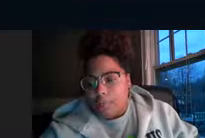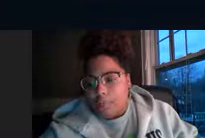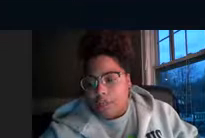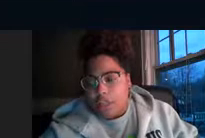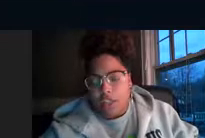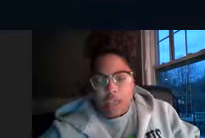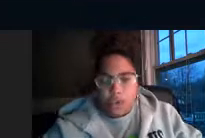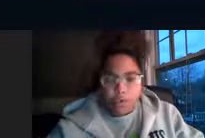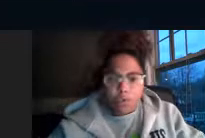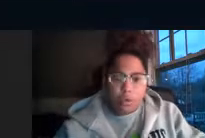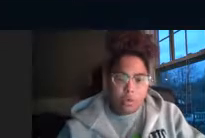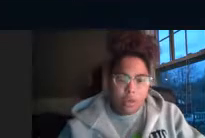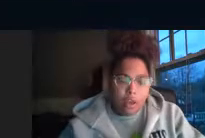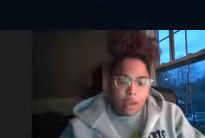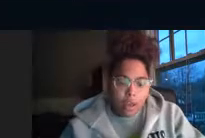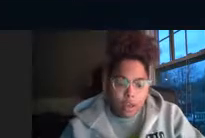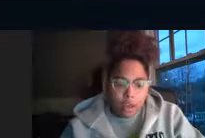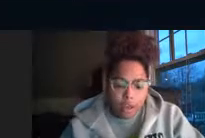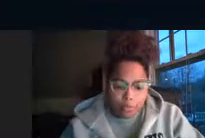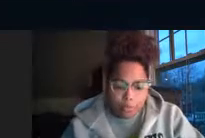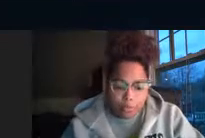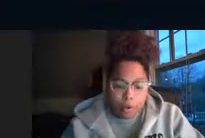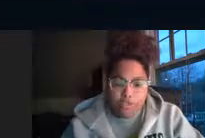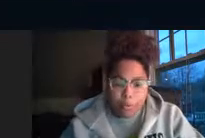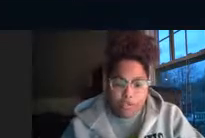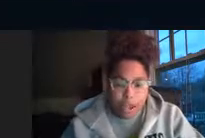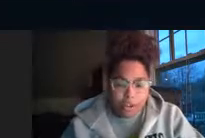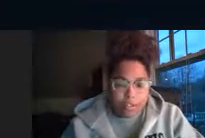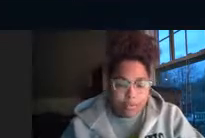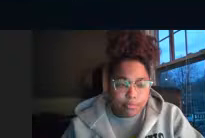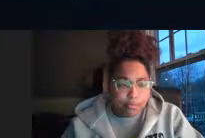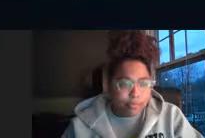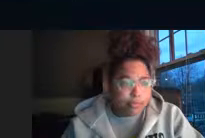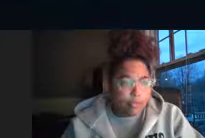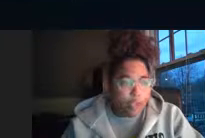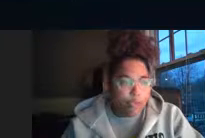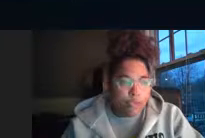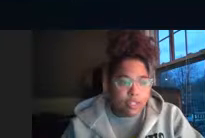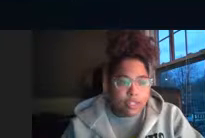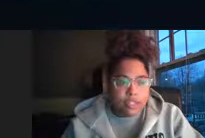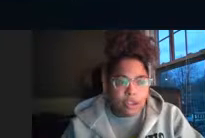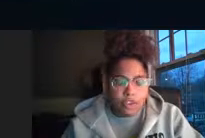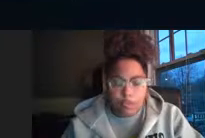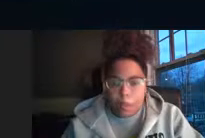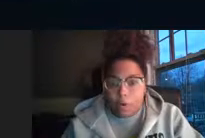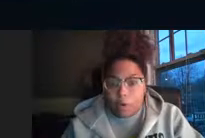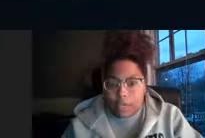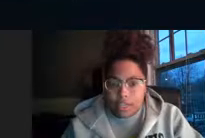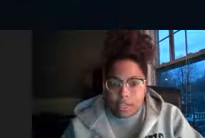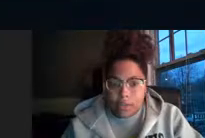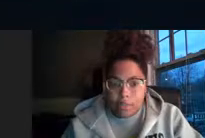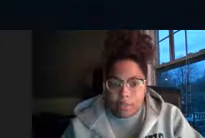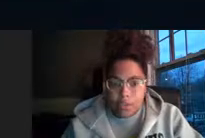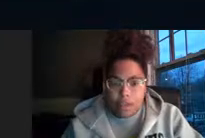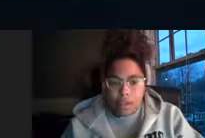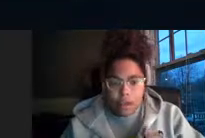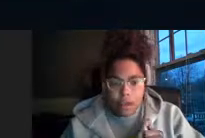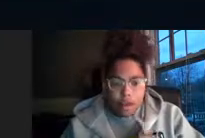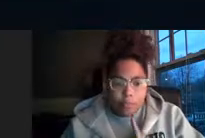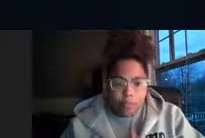um, potentially the county or private providers, which would consist of mobile crisis